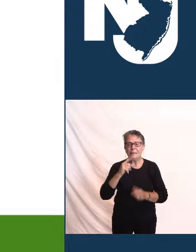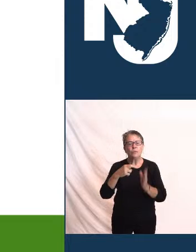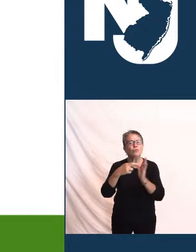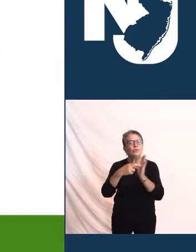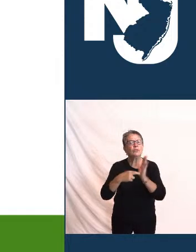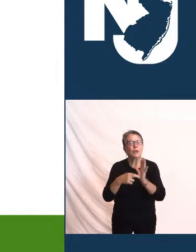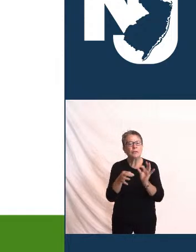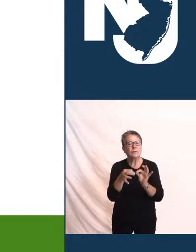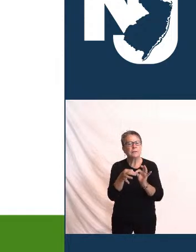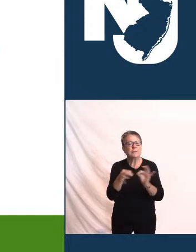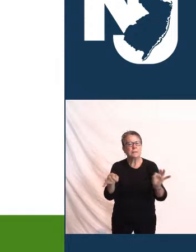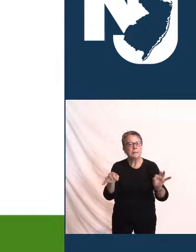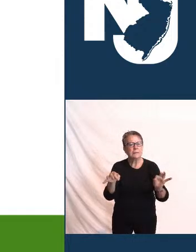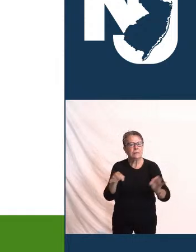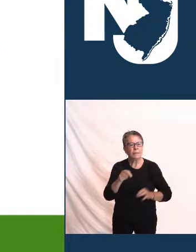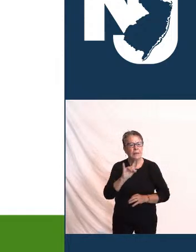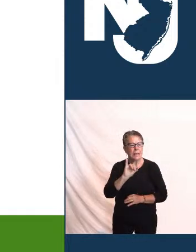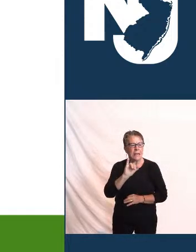And secondly,